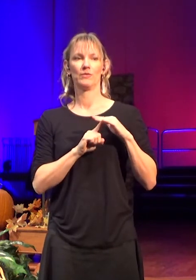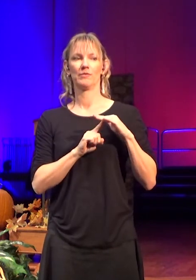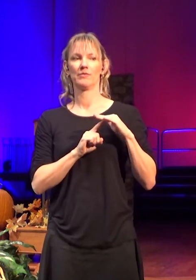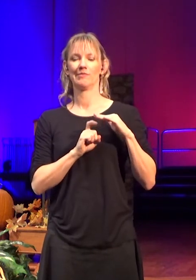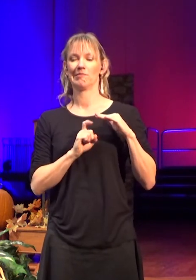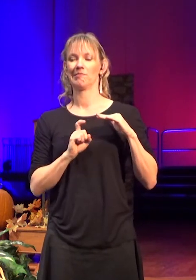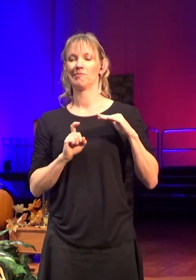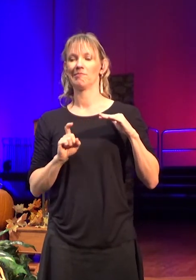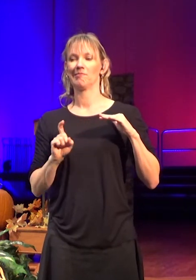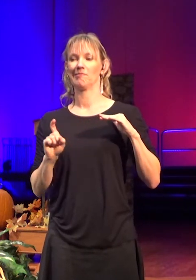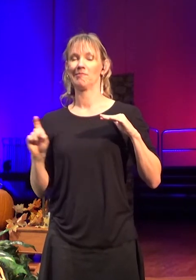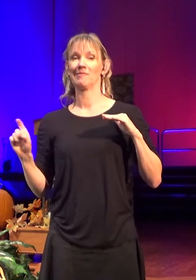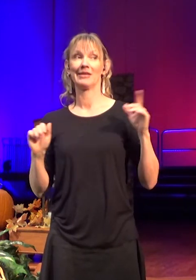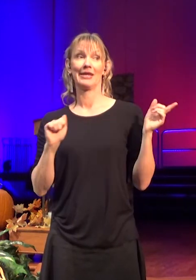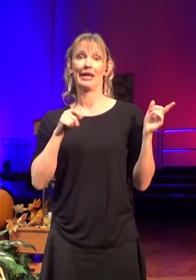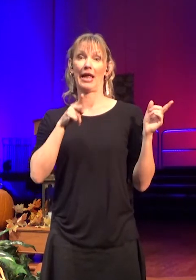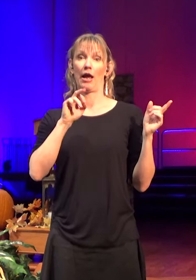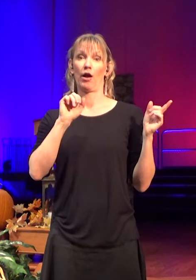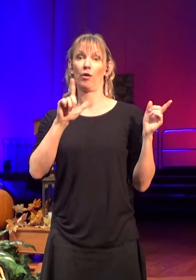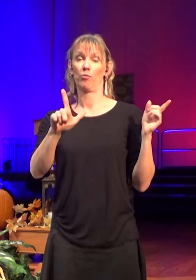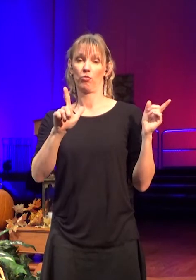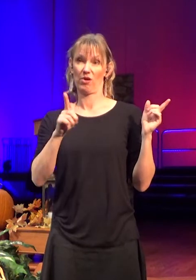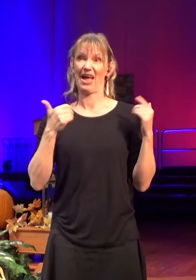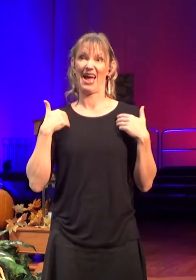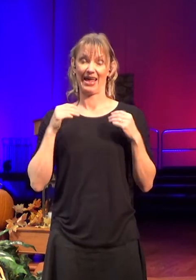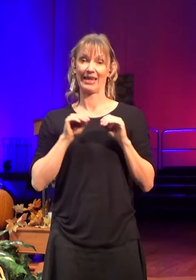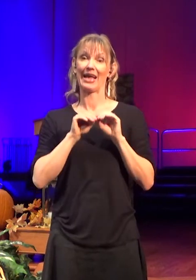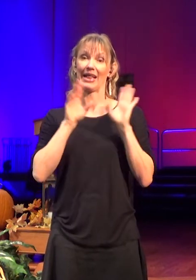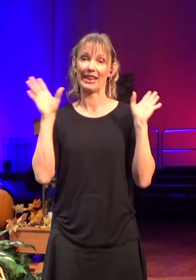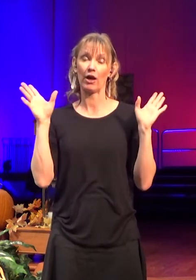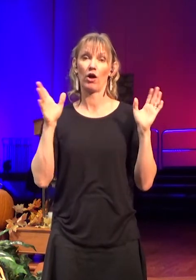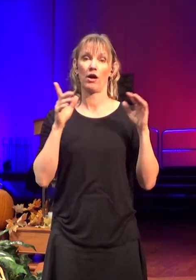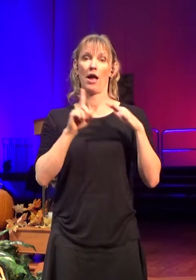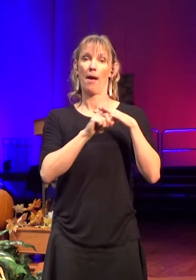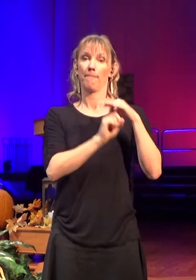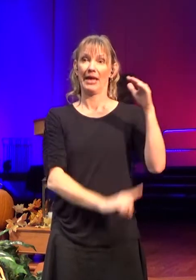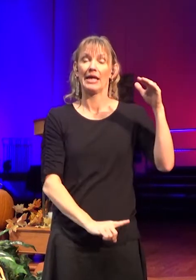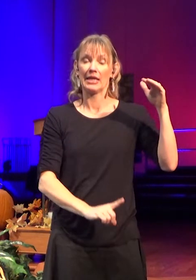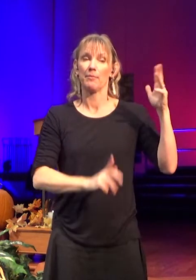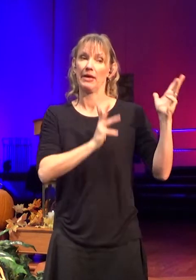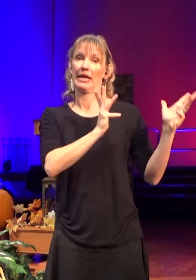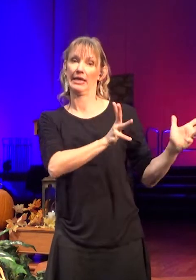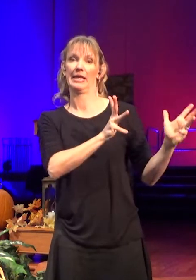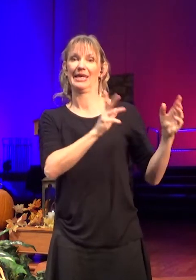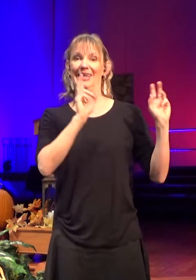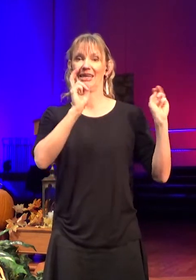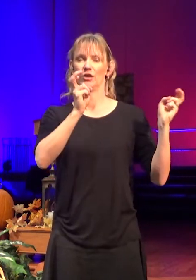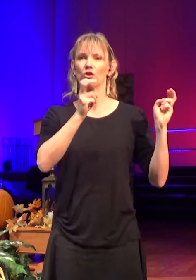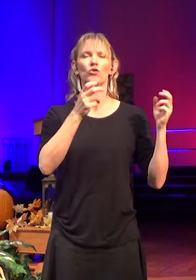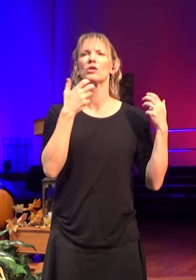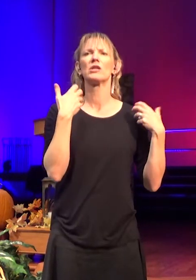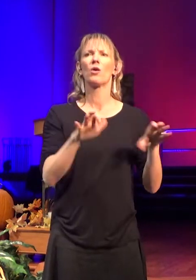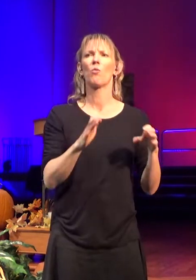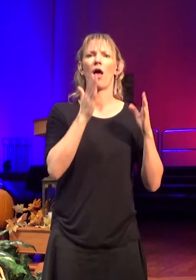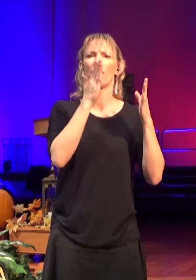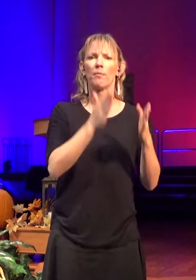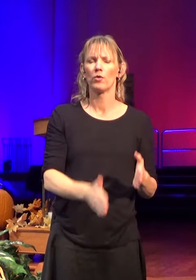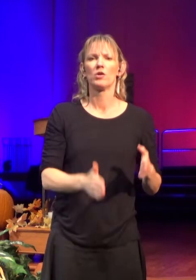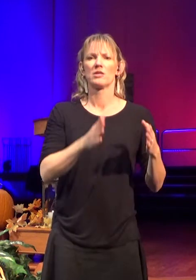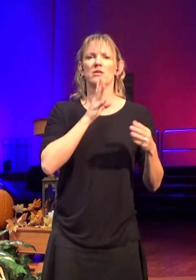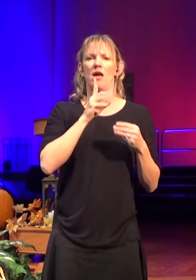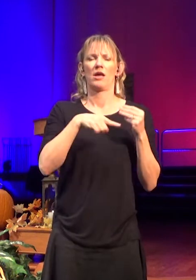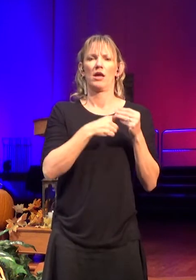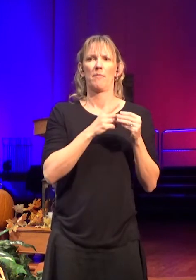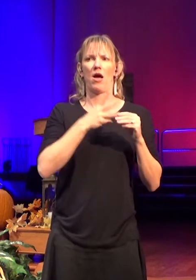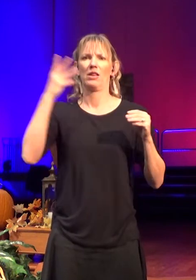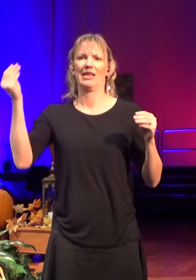would start wanting to slip back out the back door. And April had a very clear abandonment issue, and she didn't want someone talking about leaving